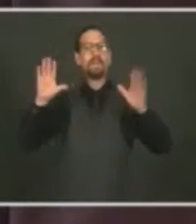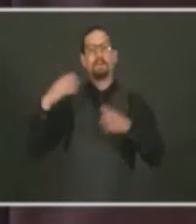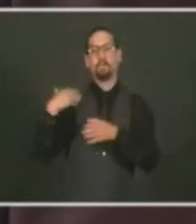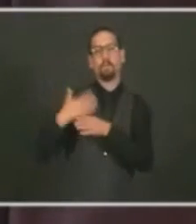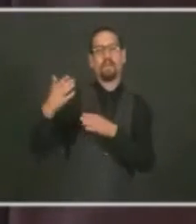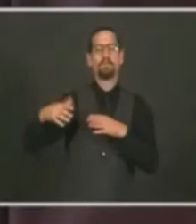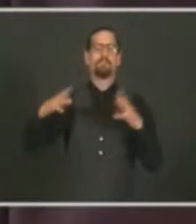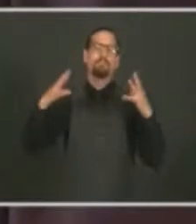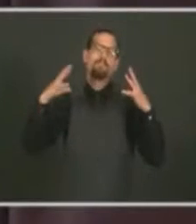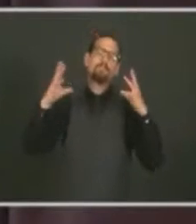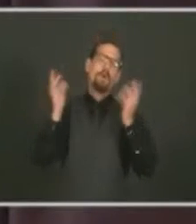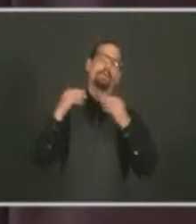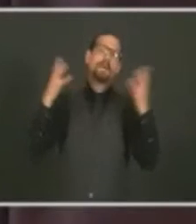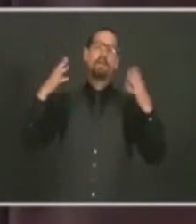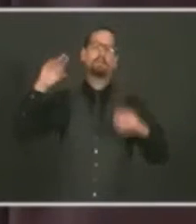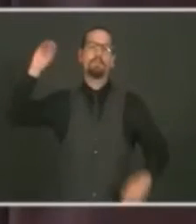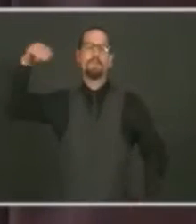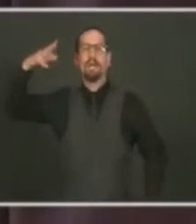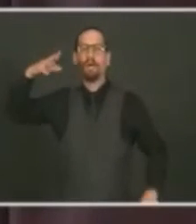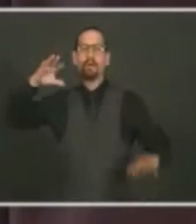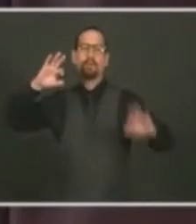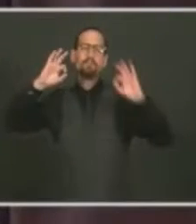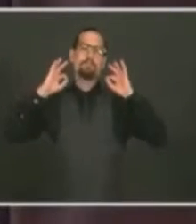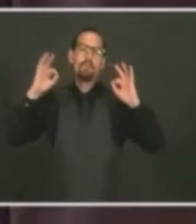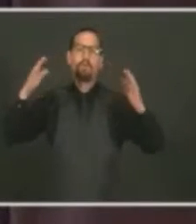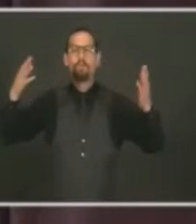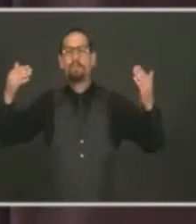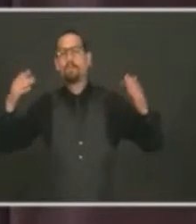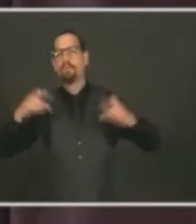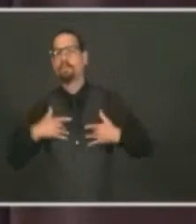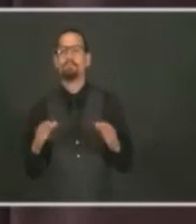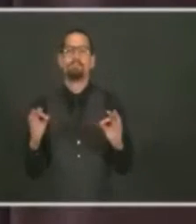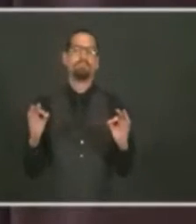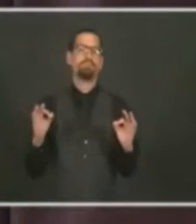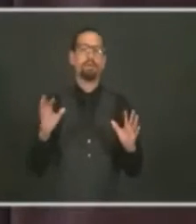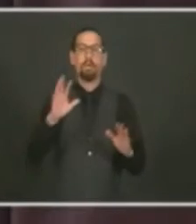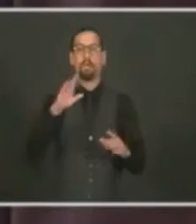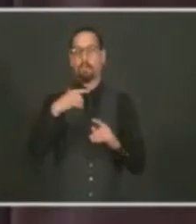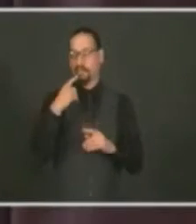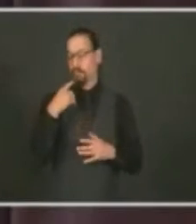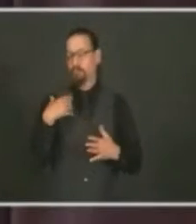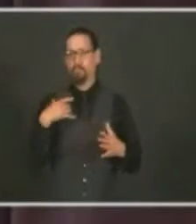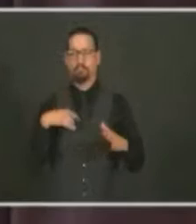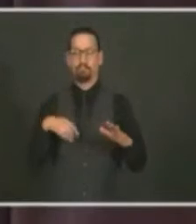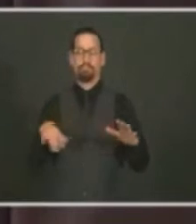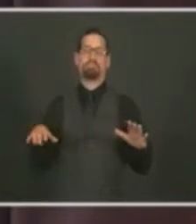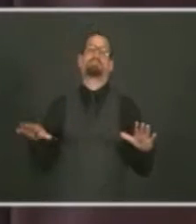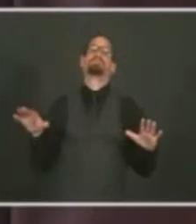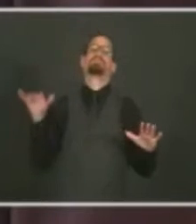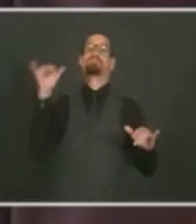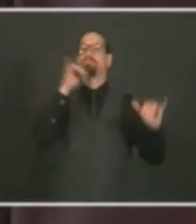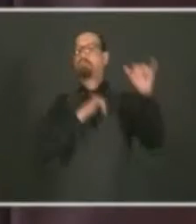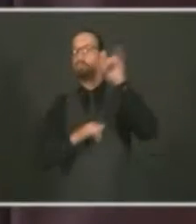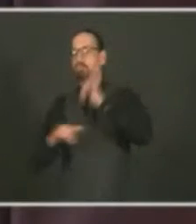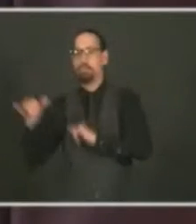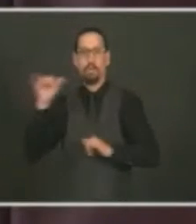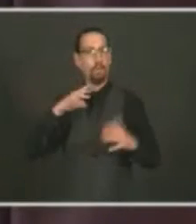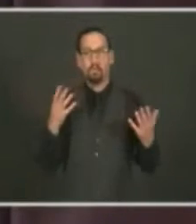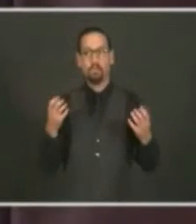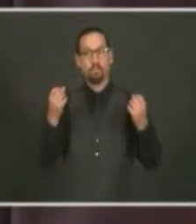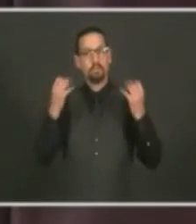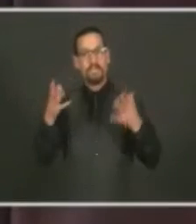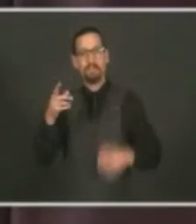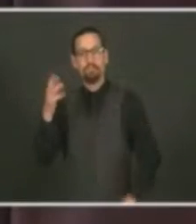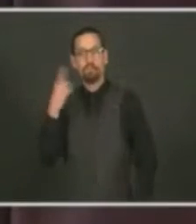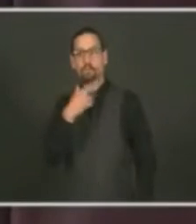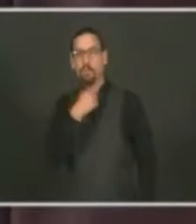inspired, really inspired and humbled to see how hardworking and creative our restaurant owners